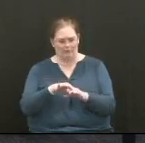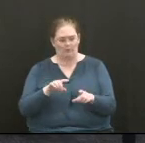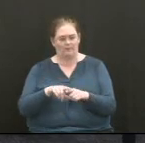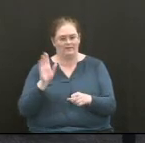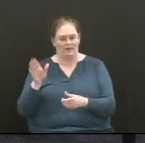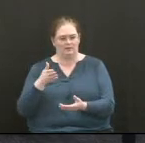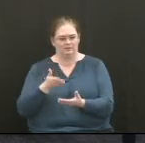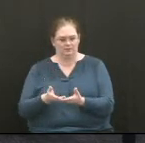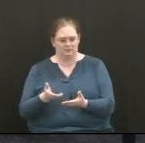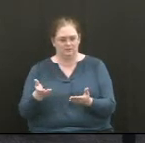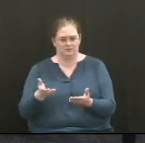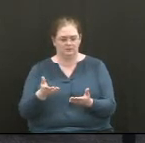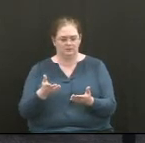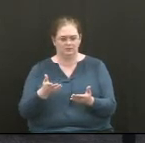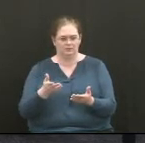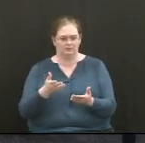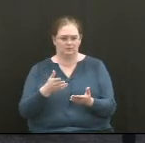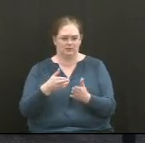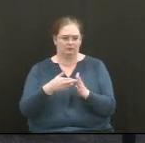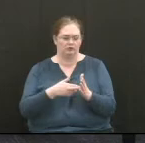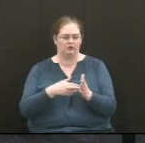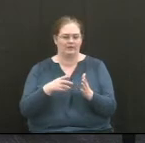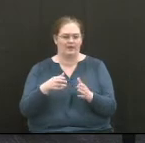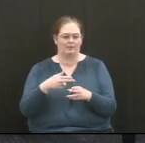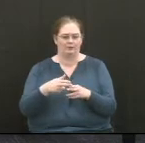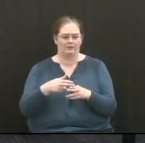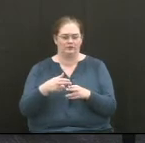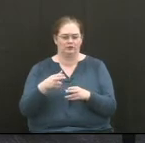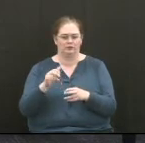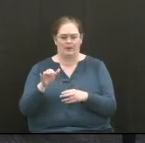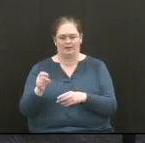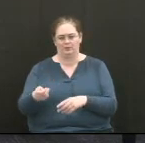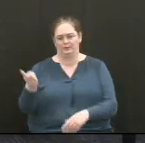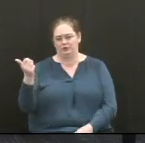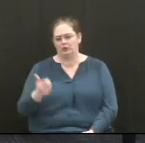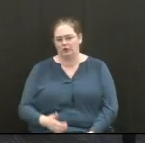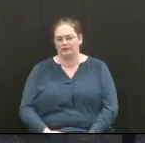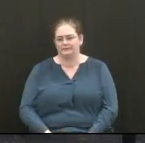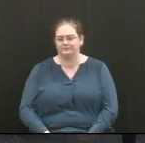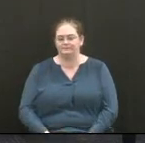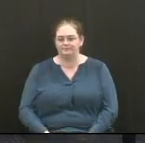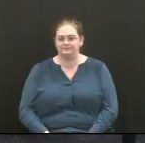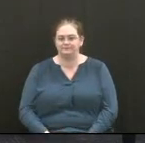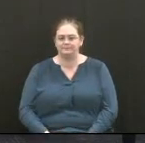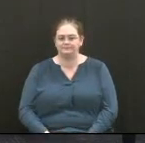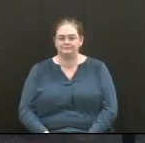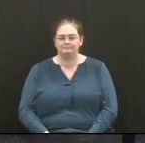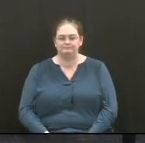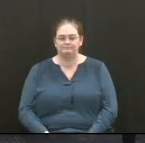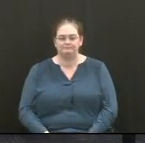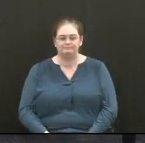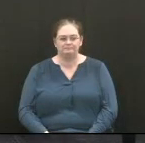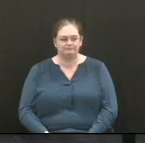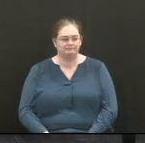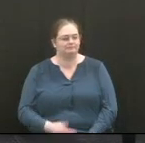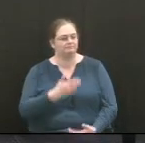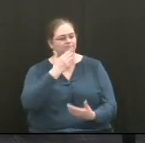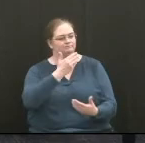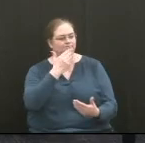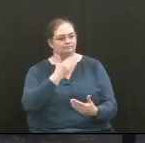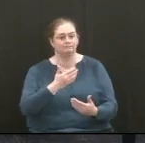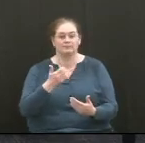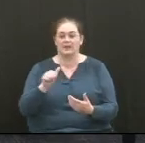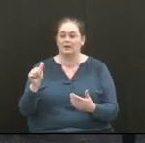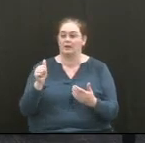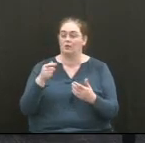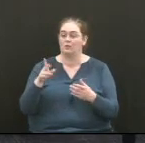in has been registered. That provisional ballot to be discarded. I hear you. Mm-hmm. Thank you. Any other public